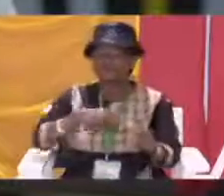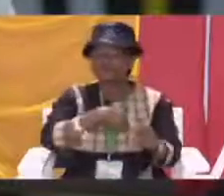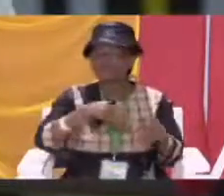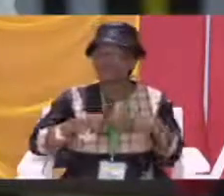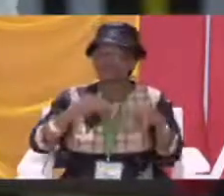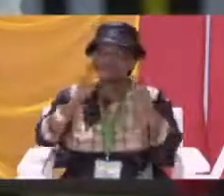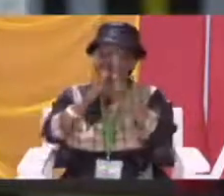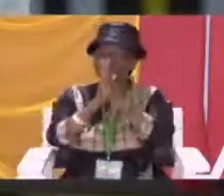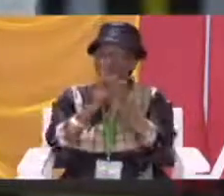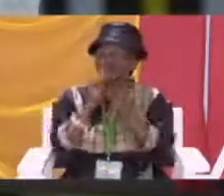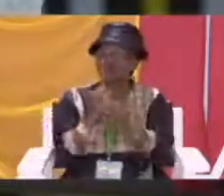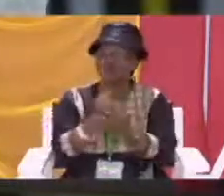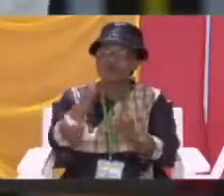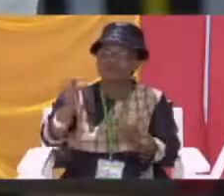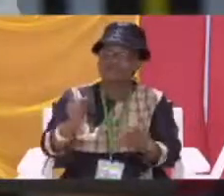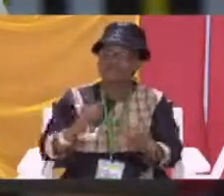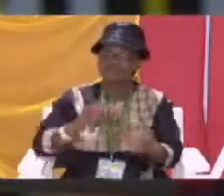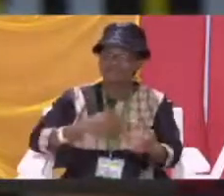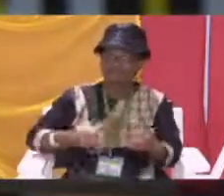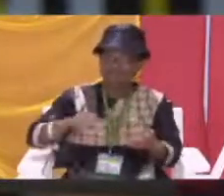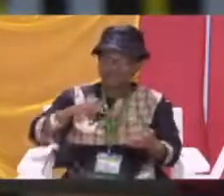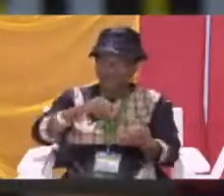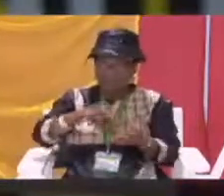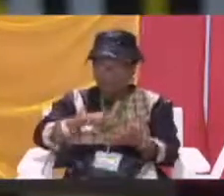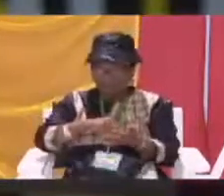Okay, now you can stand